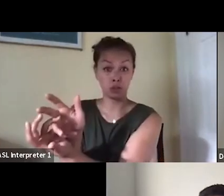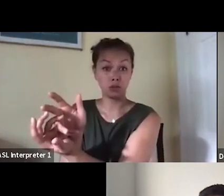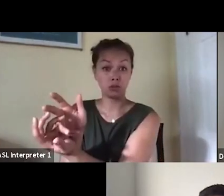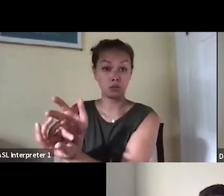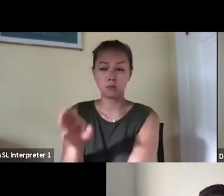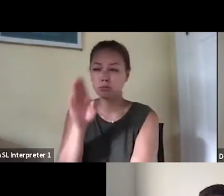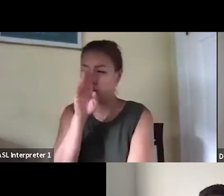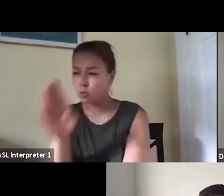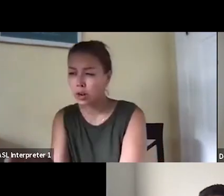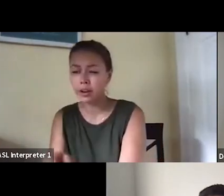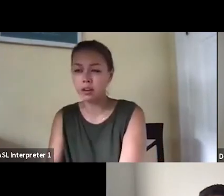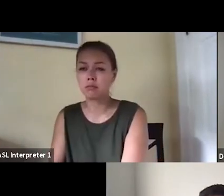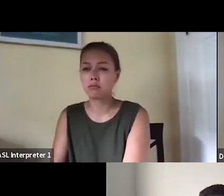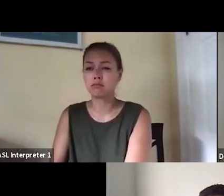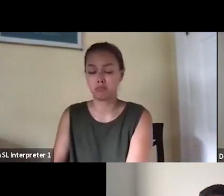heterosexual